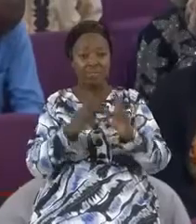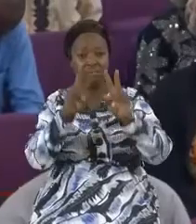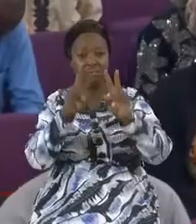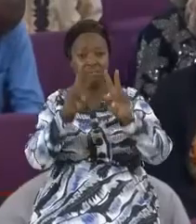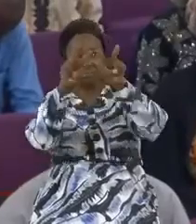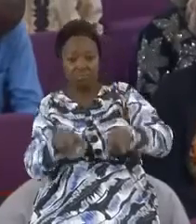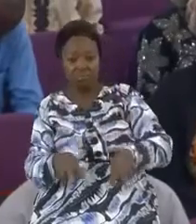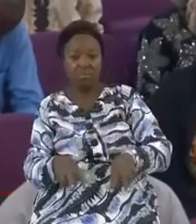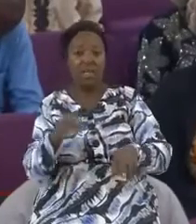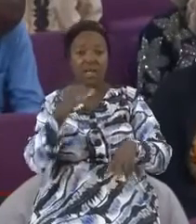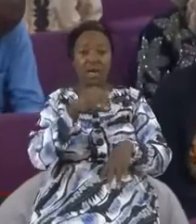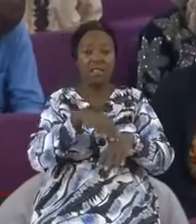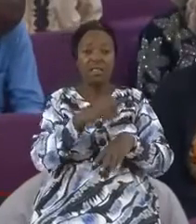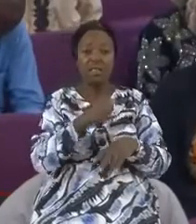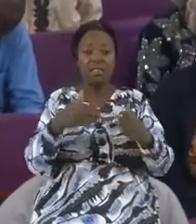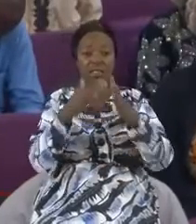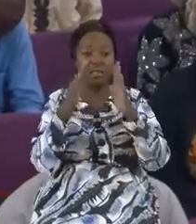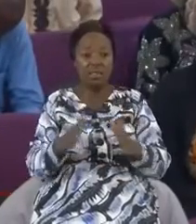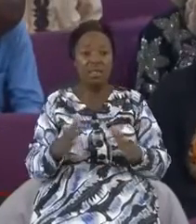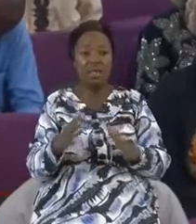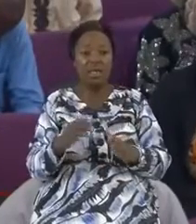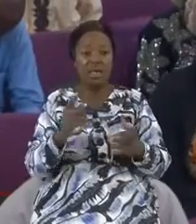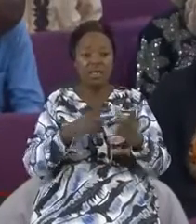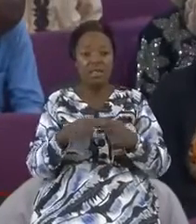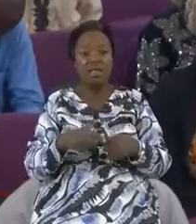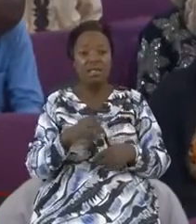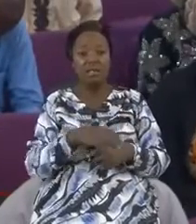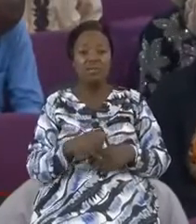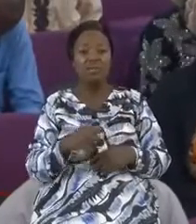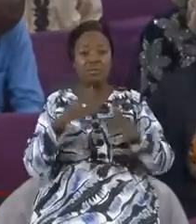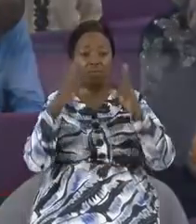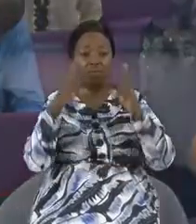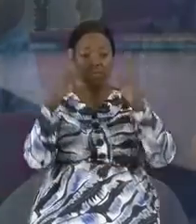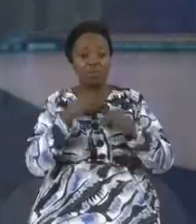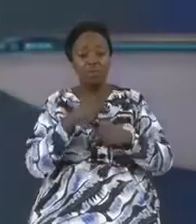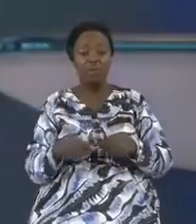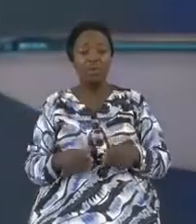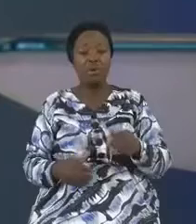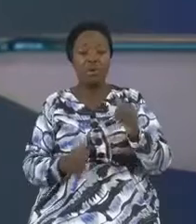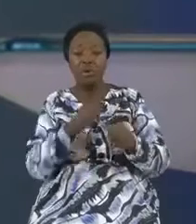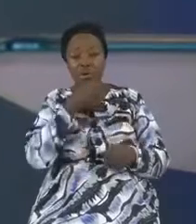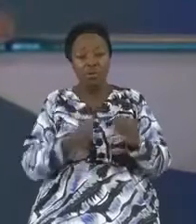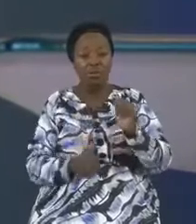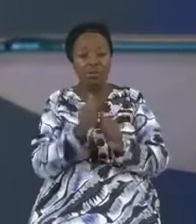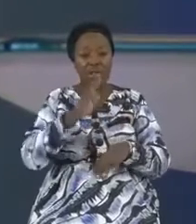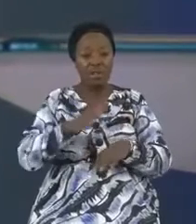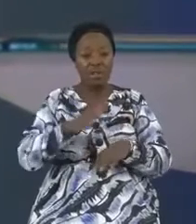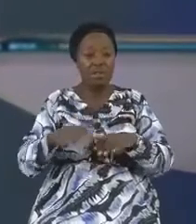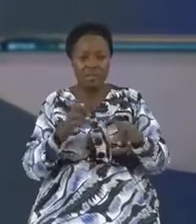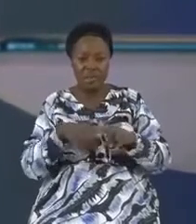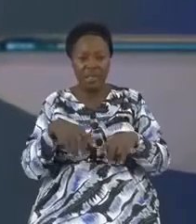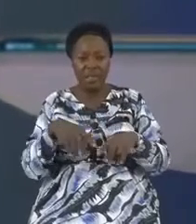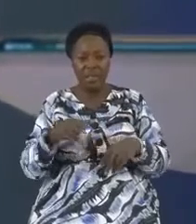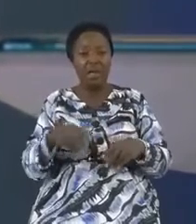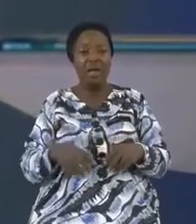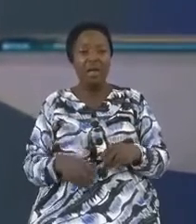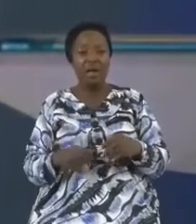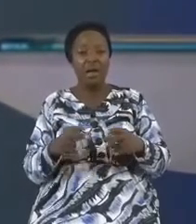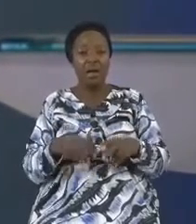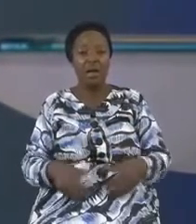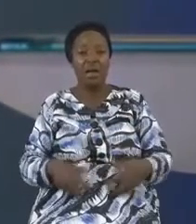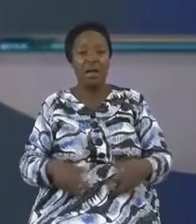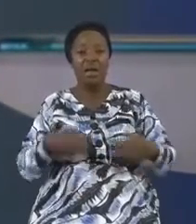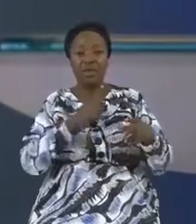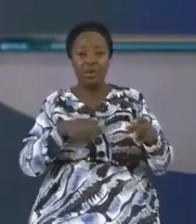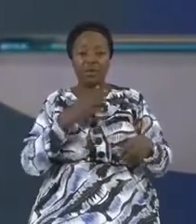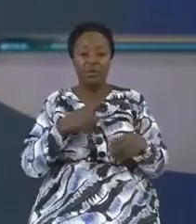though Moses was younger than both of them. And we're told the anger of the Lord was kindled against them, and he